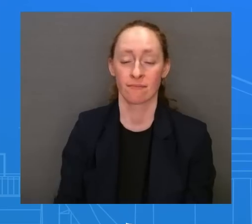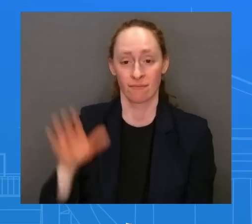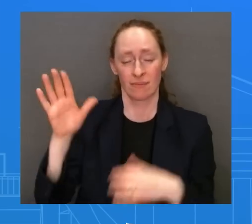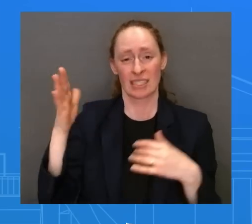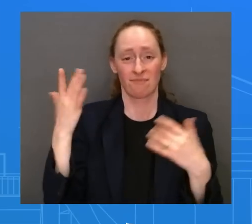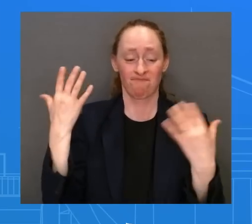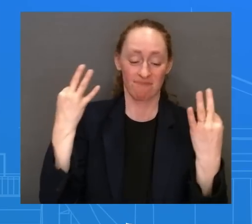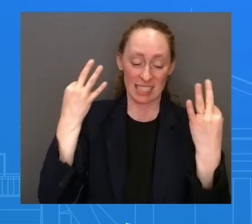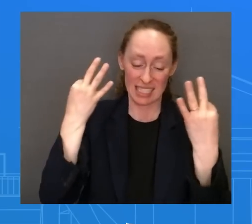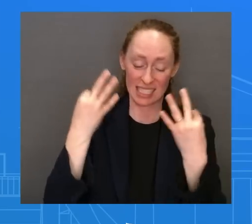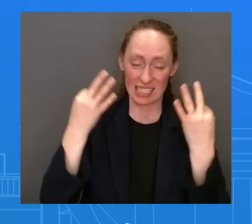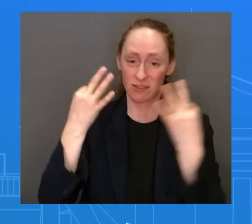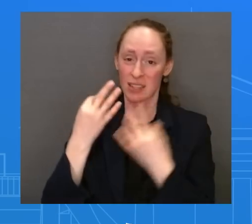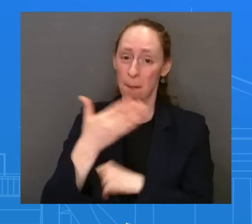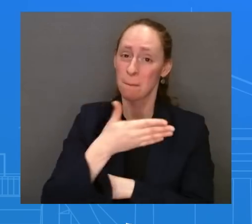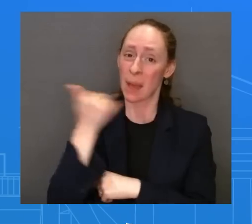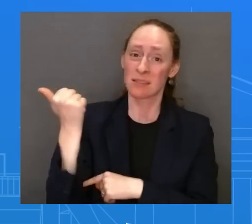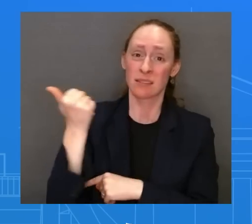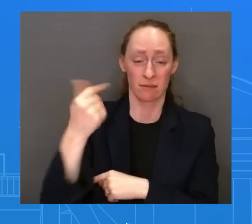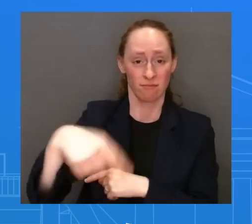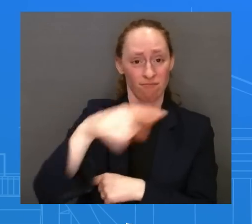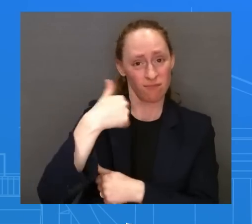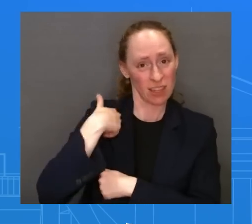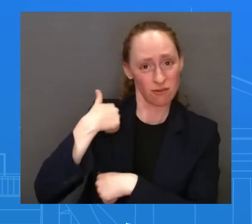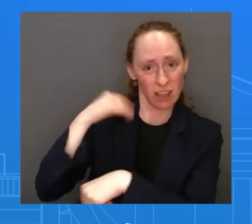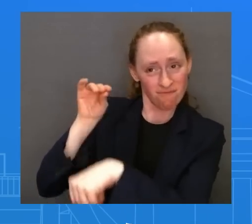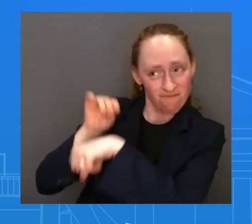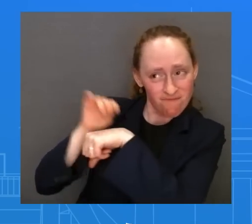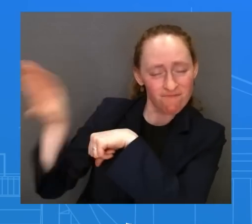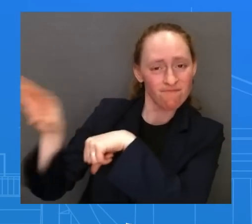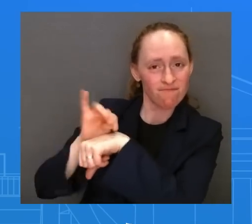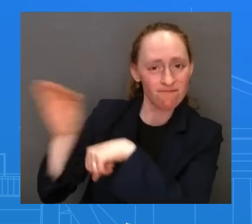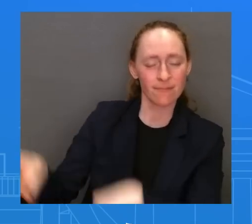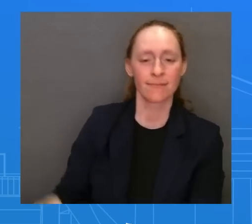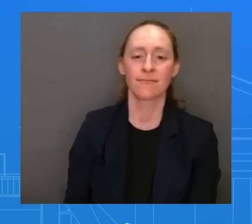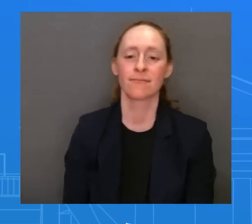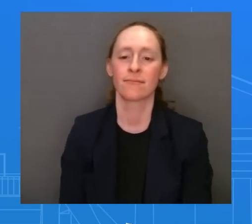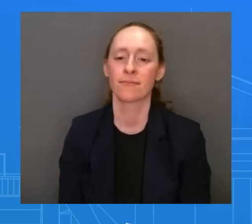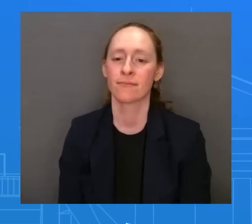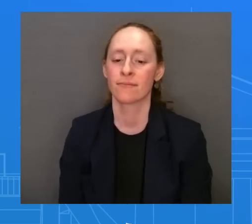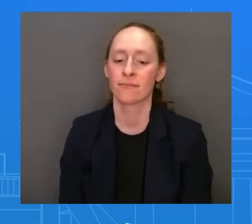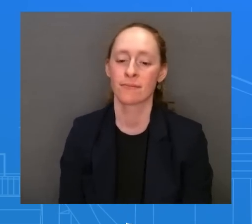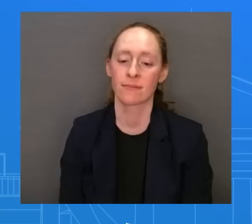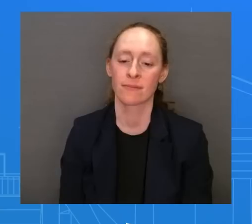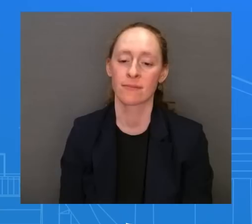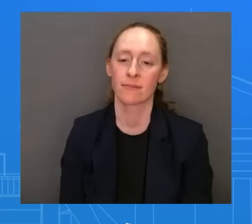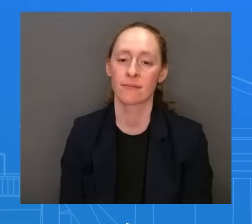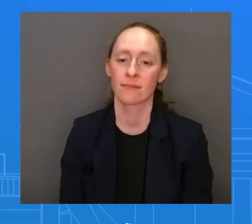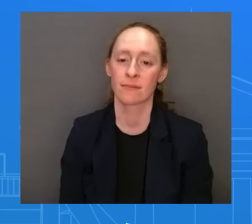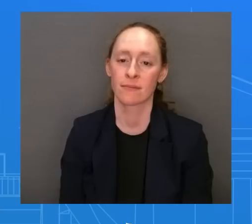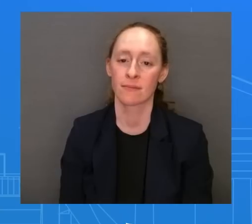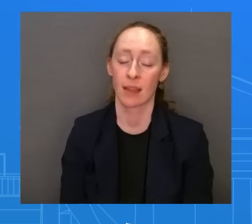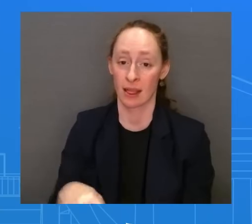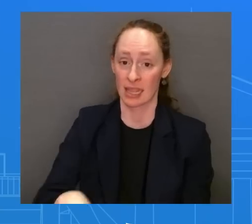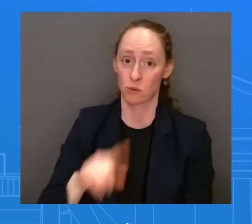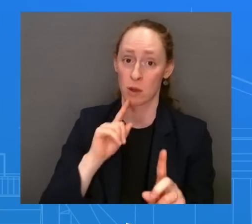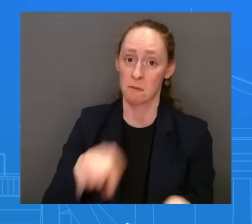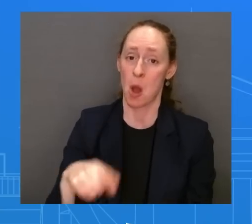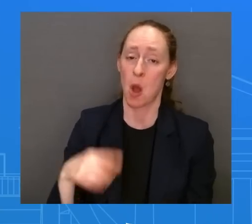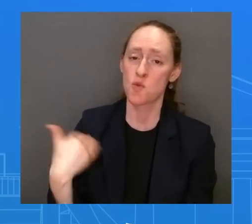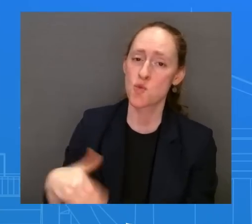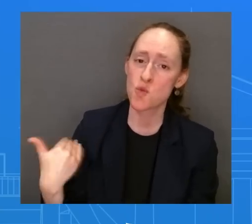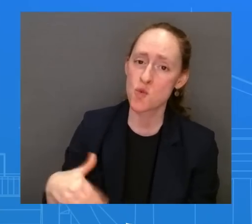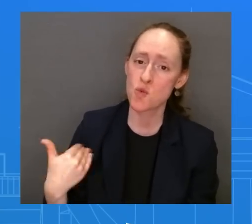John finally given the enormity of this report given the American lives that were lost why are we not hearing directly from the